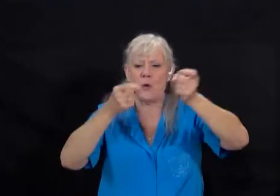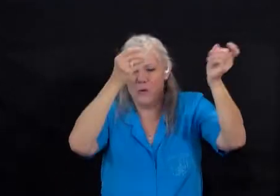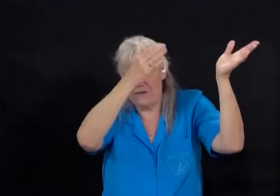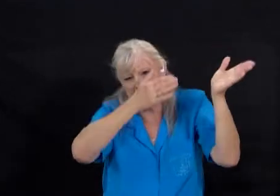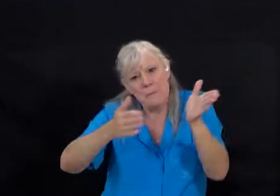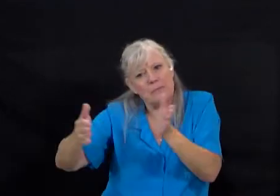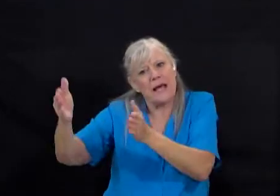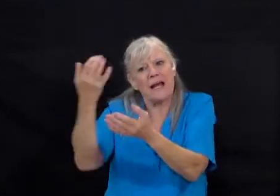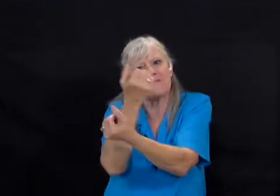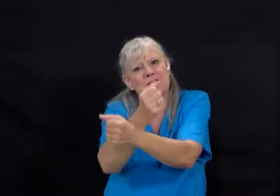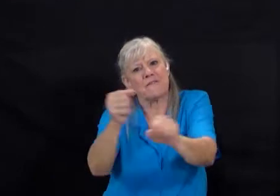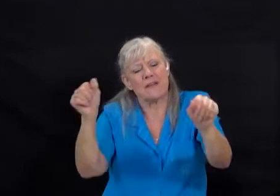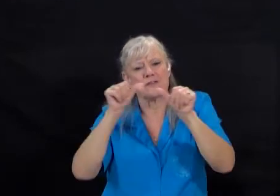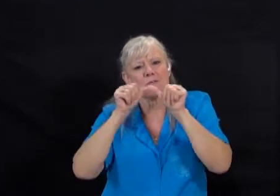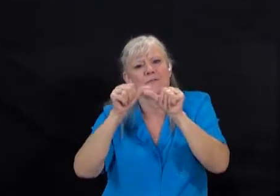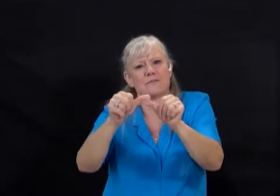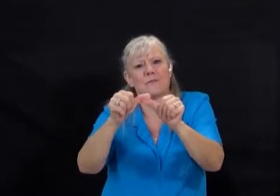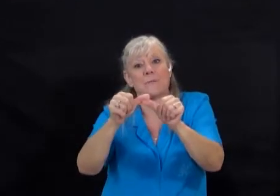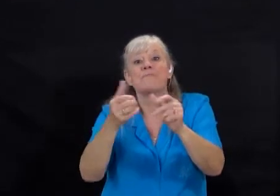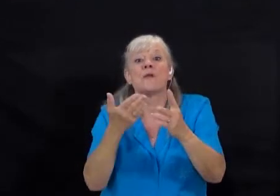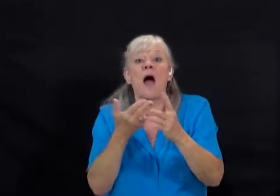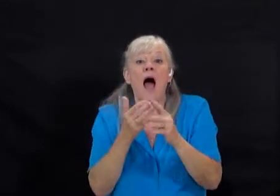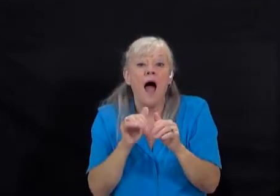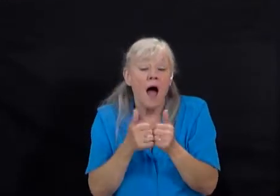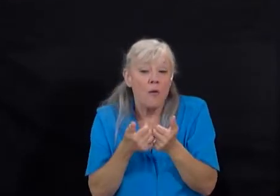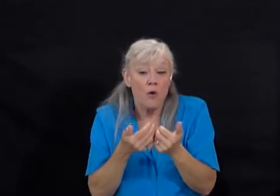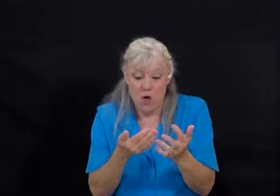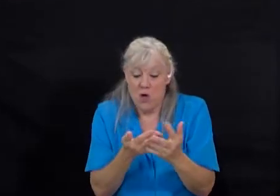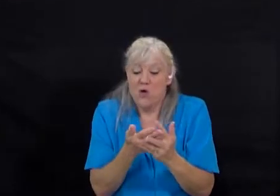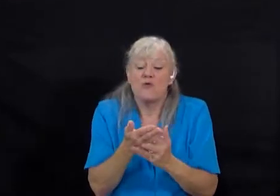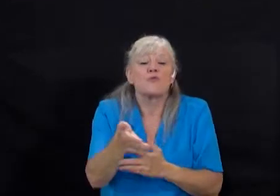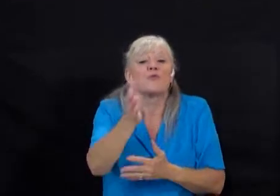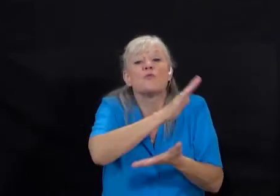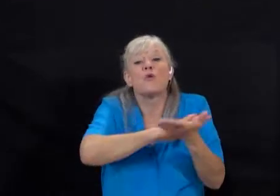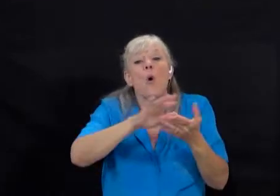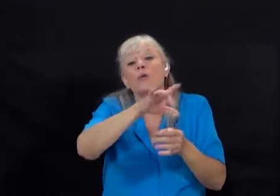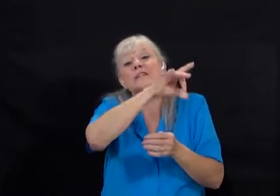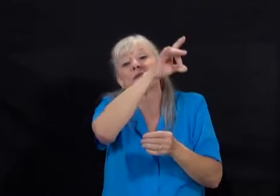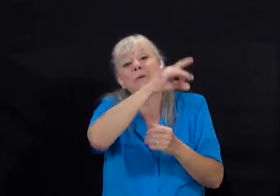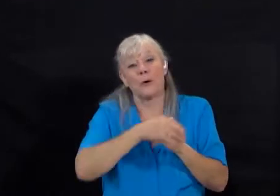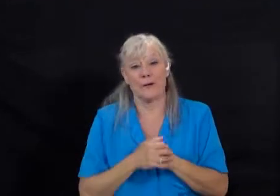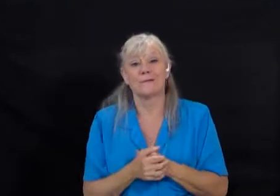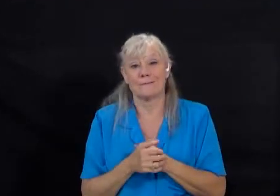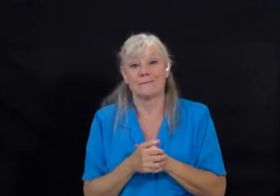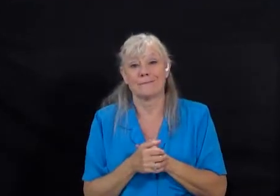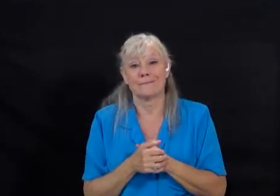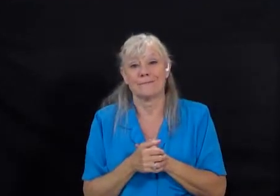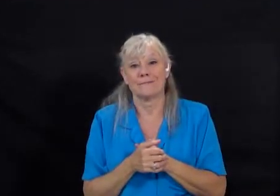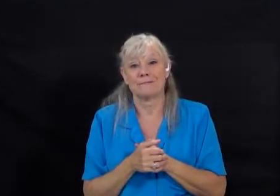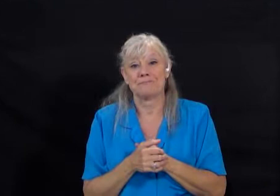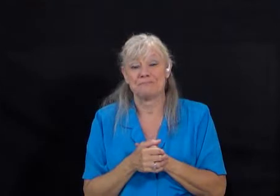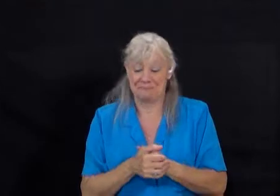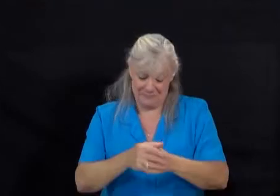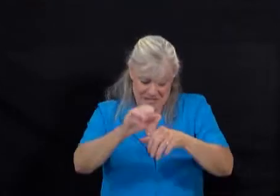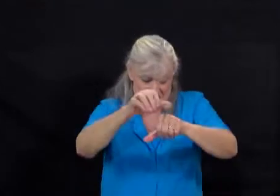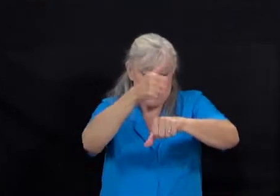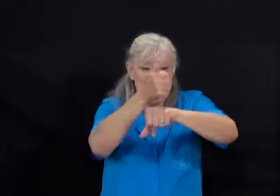salvation through the Holy Spirit, unrestricted by time, space, and